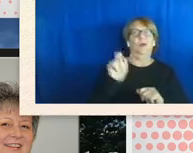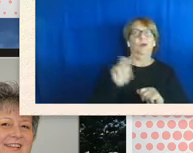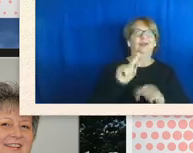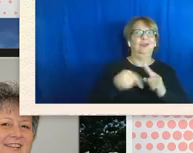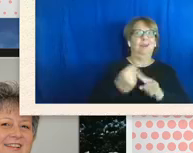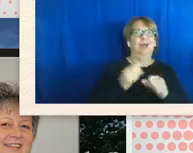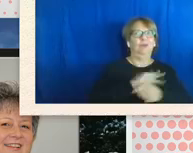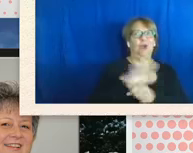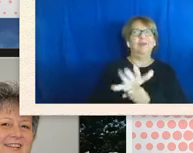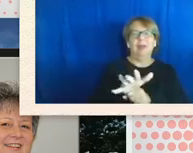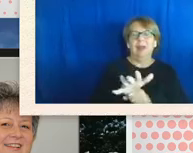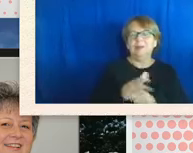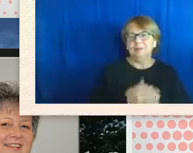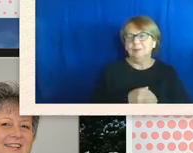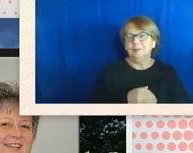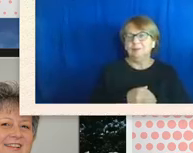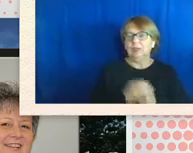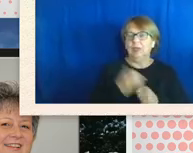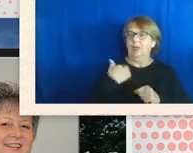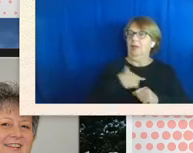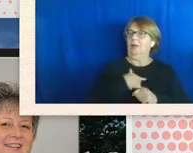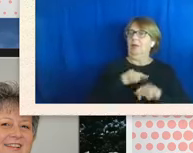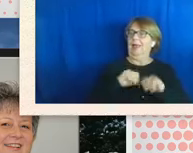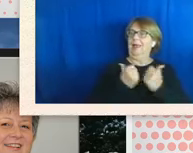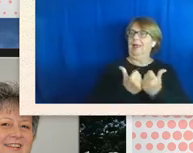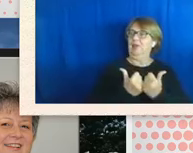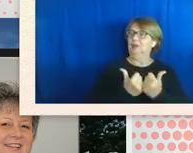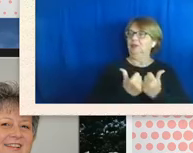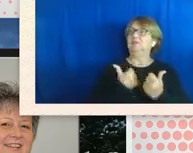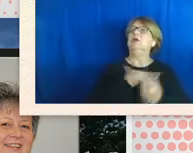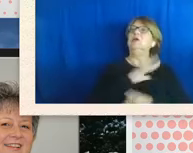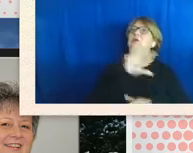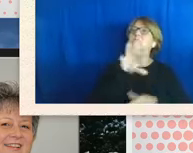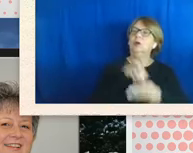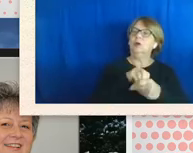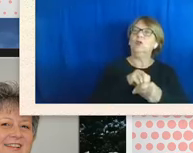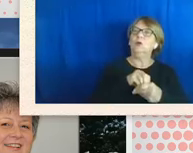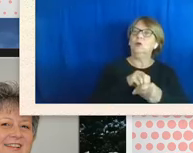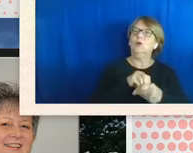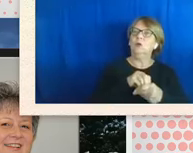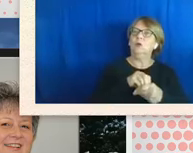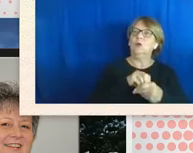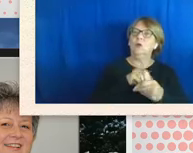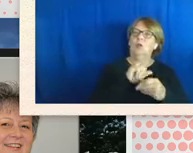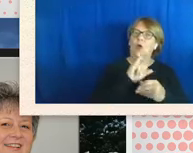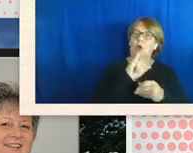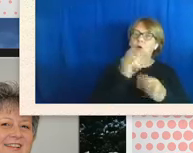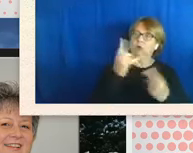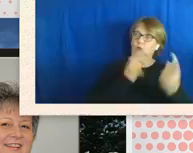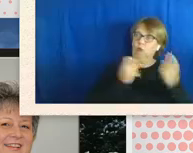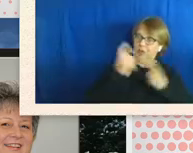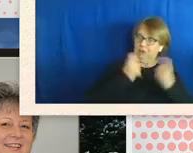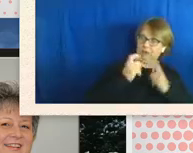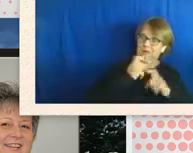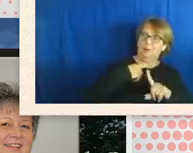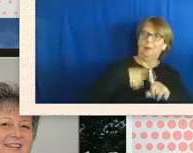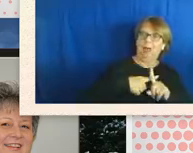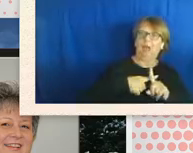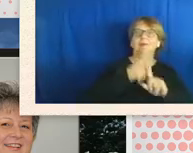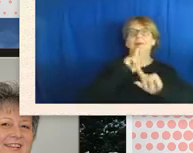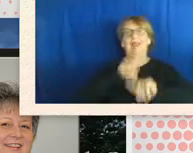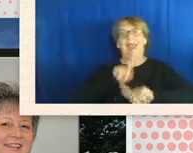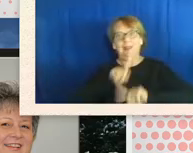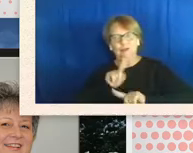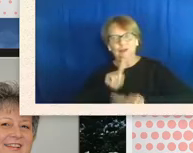as an agency, we have included the questions that we're getting as well as the answers on our